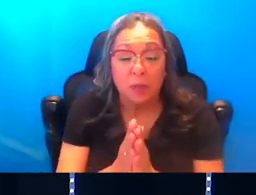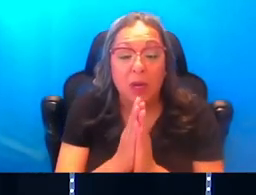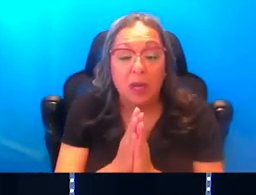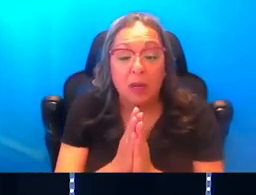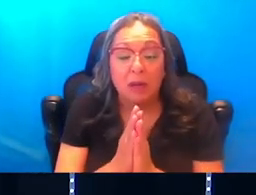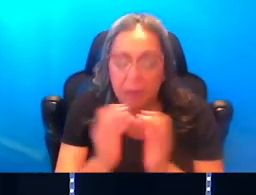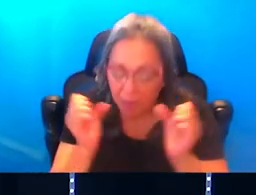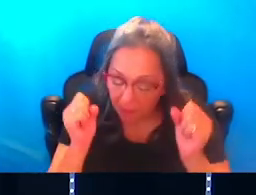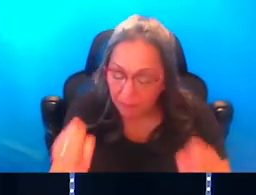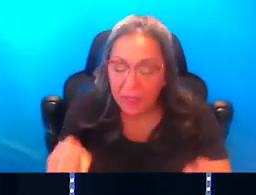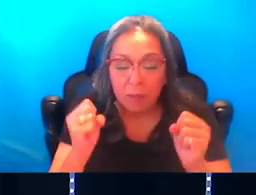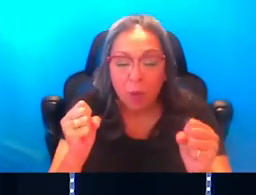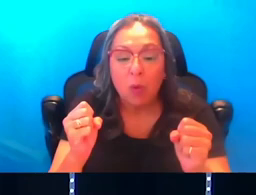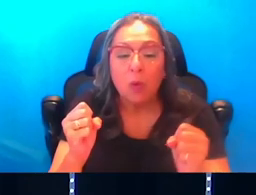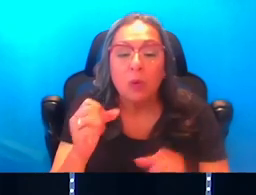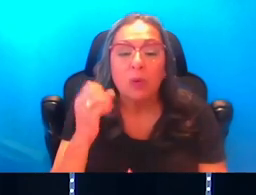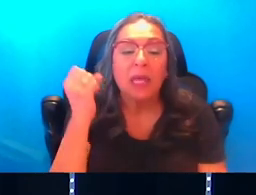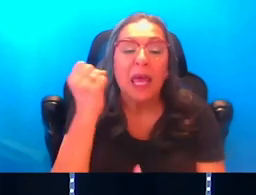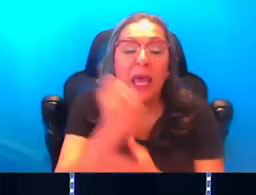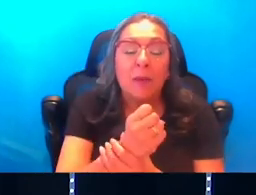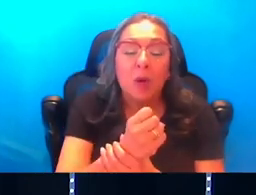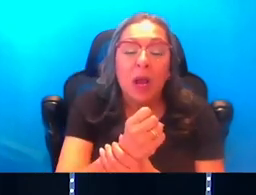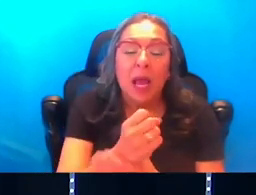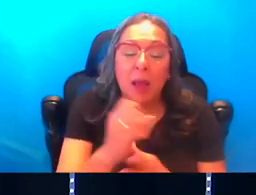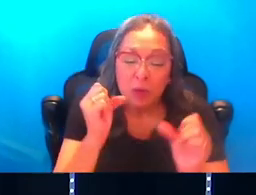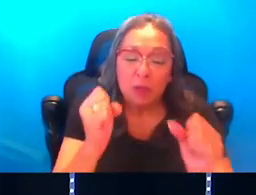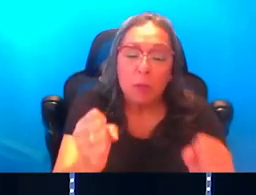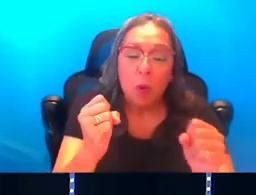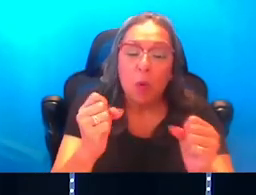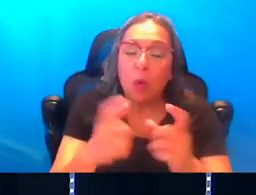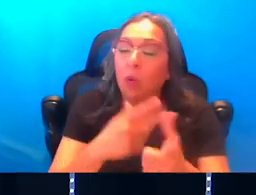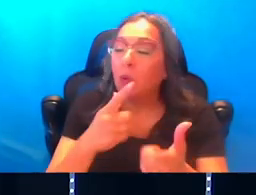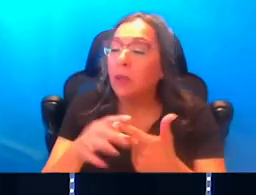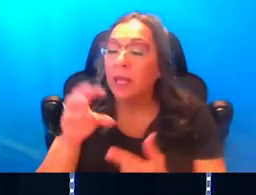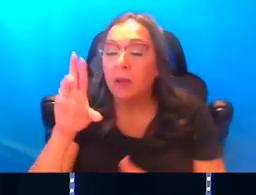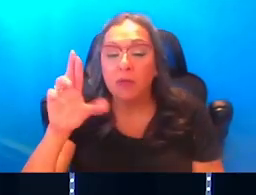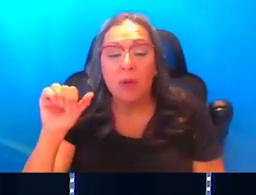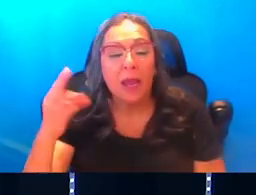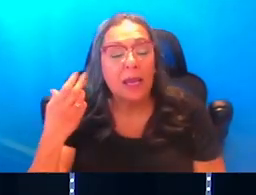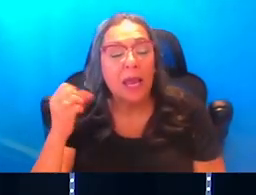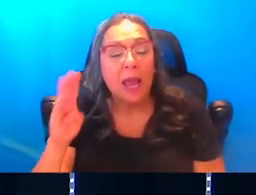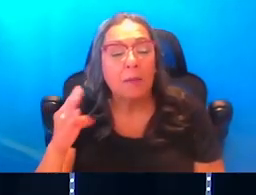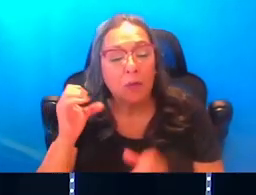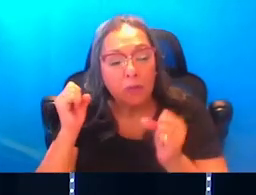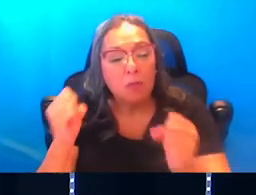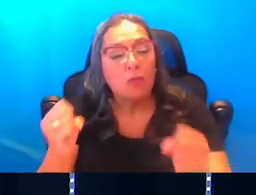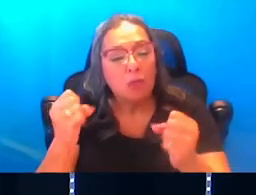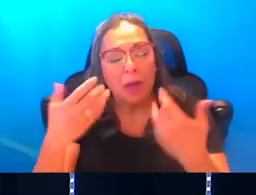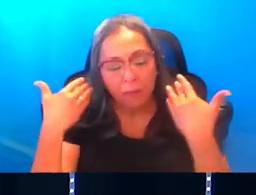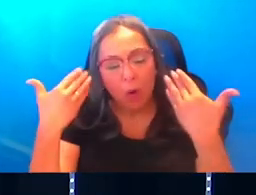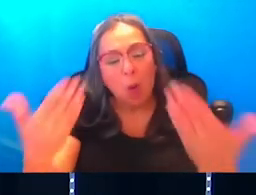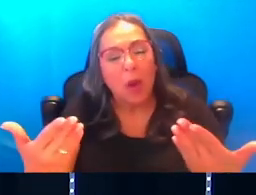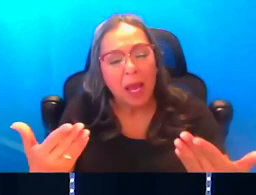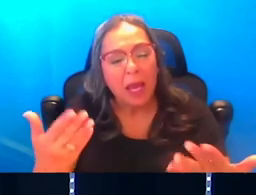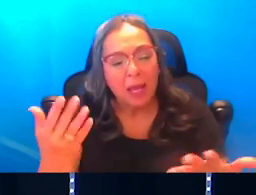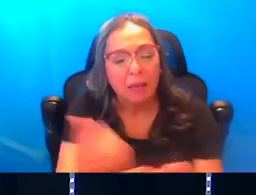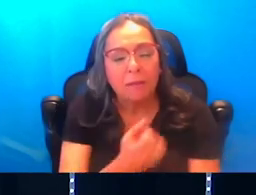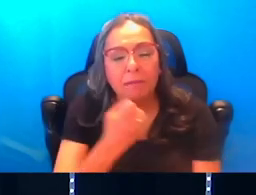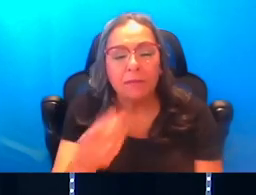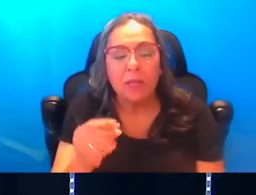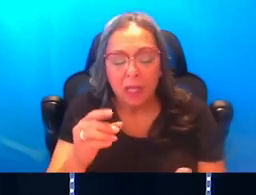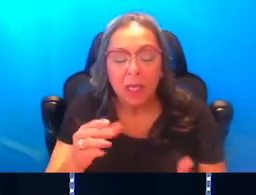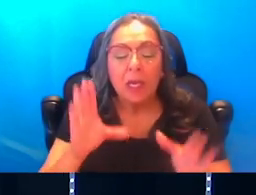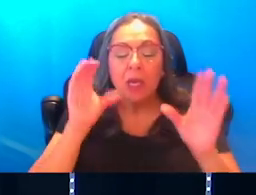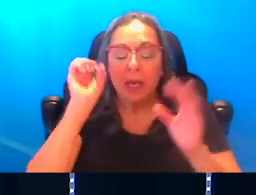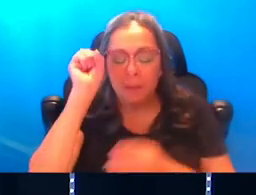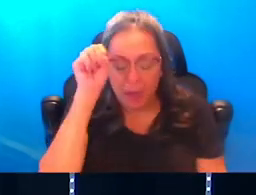bold. Abraham was bold. Rahab was bold. Take a bold step. Let's pray. Bow your heads, close your